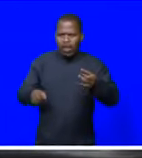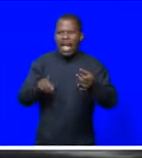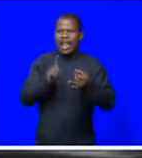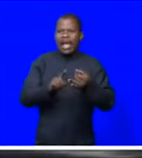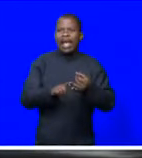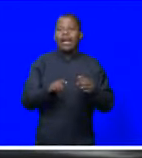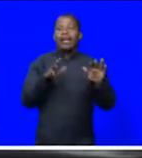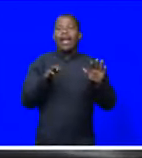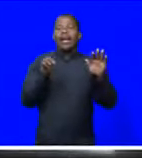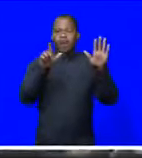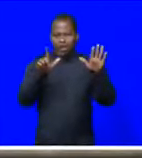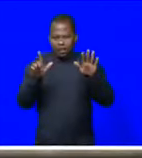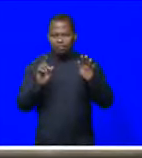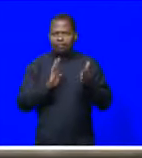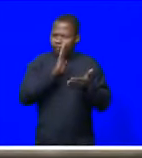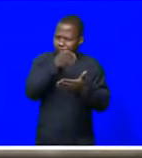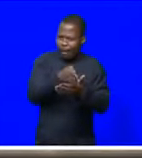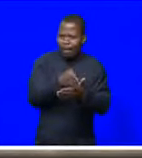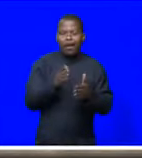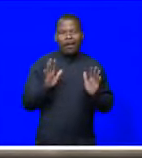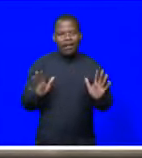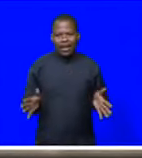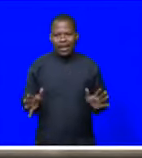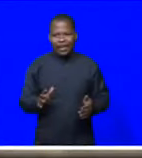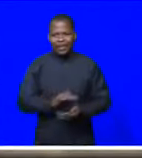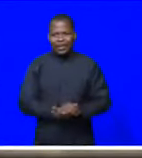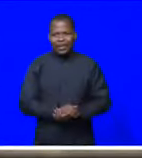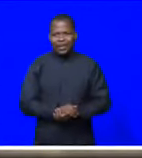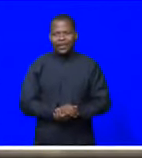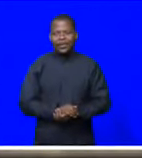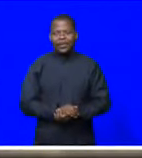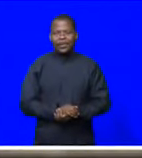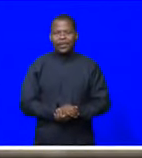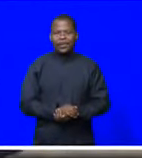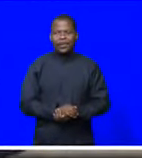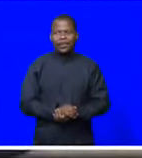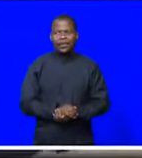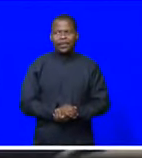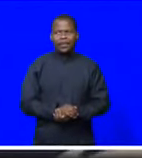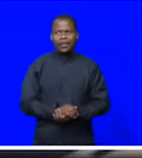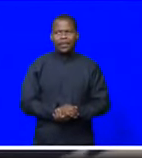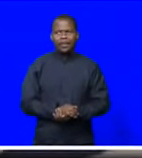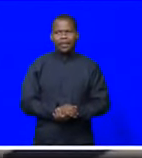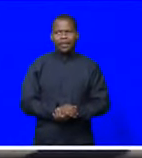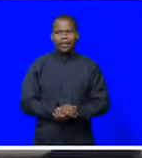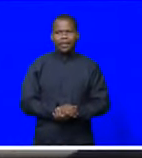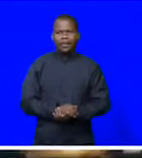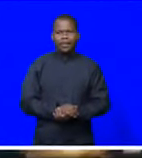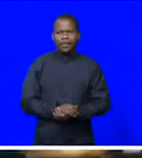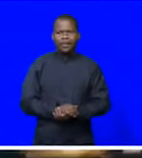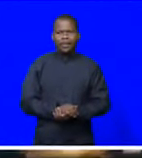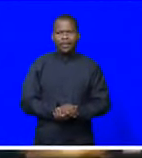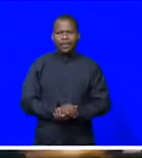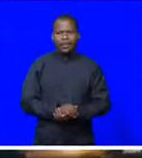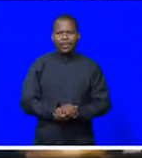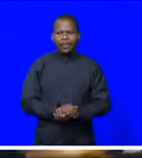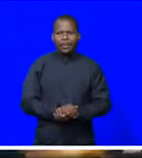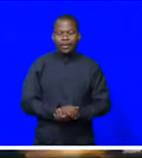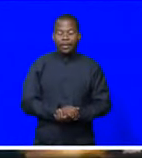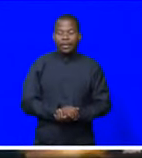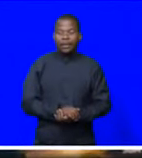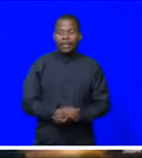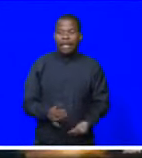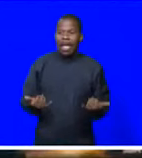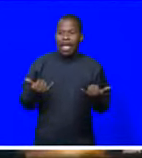Services personnel arrived at the scene. For Eswatini TV News, Fortune Langamandla, Babane.